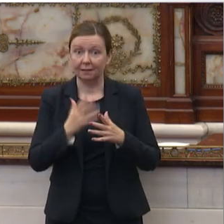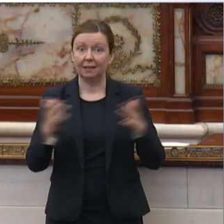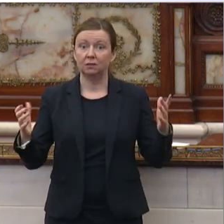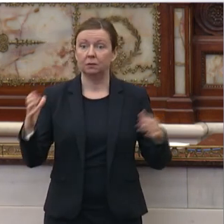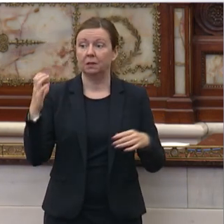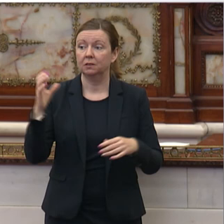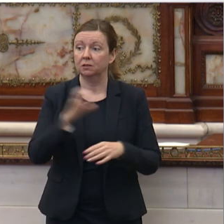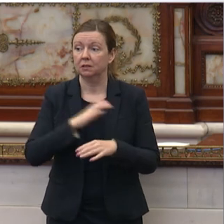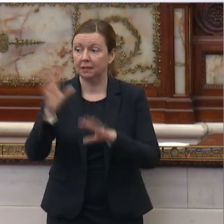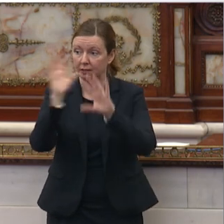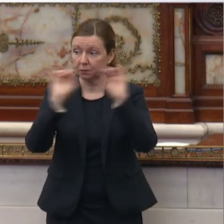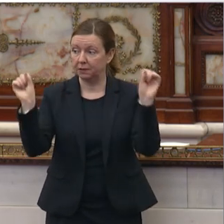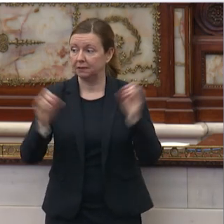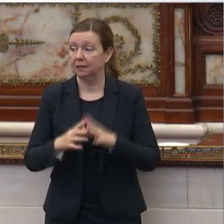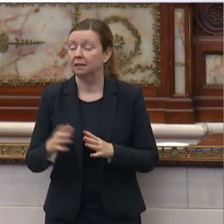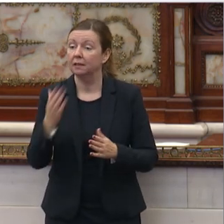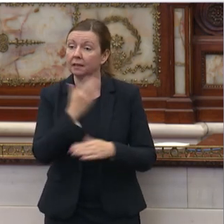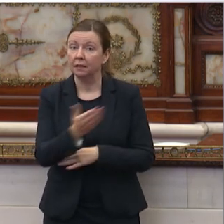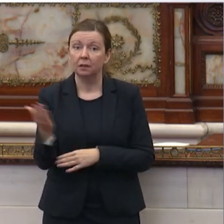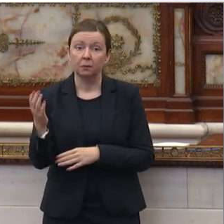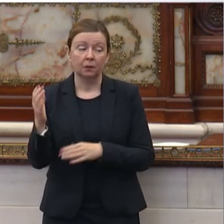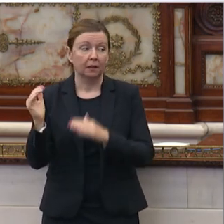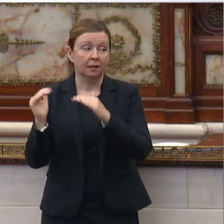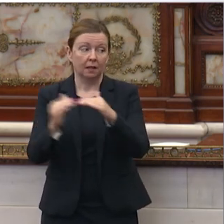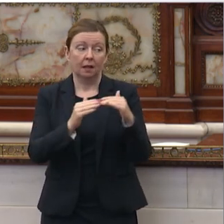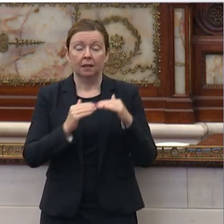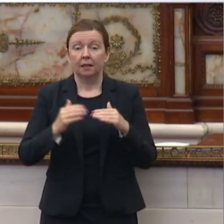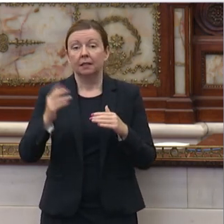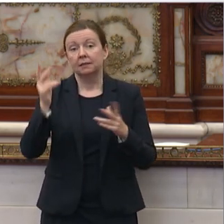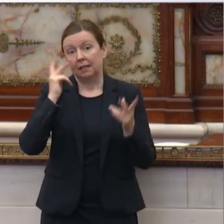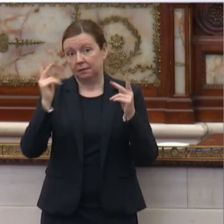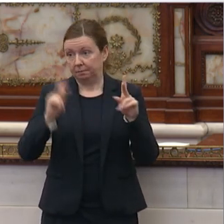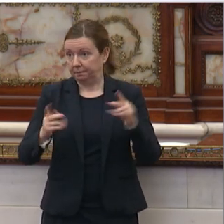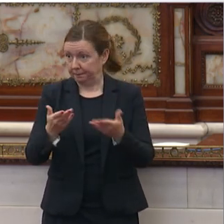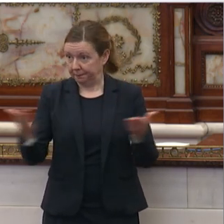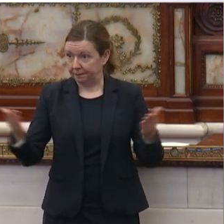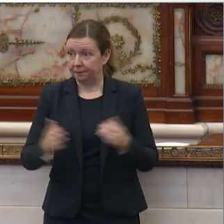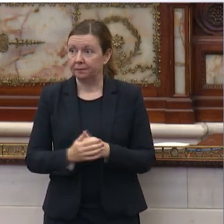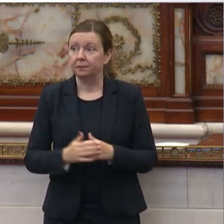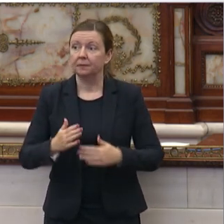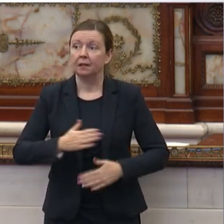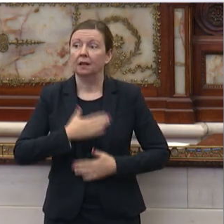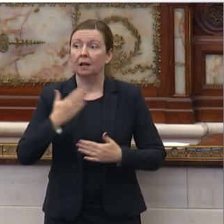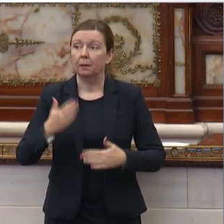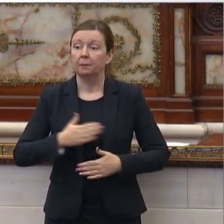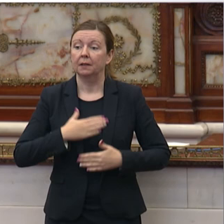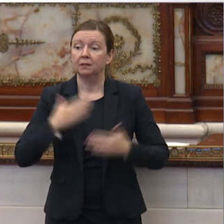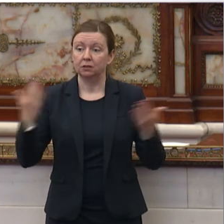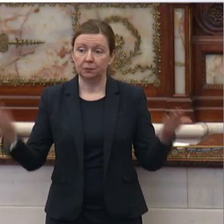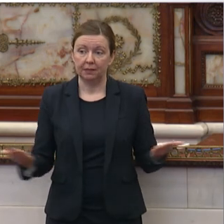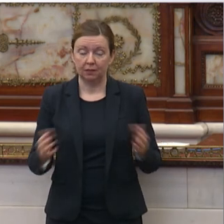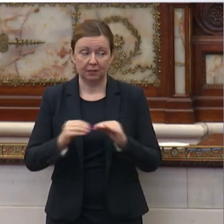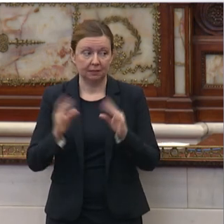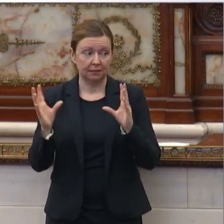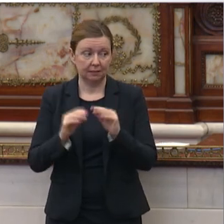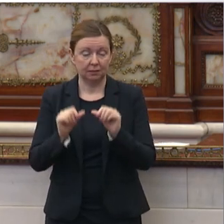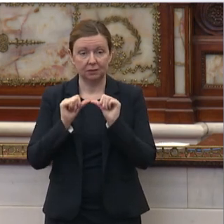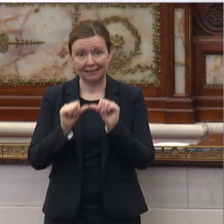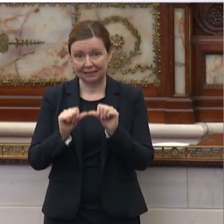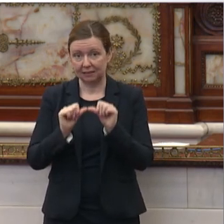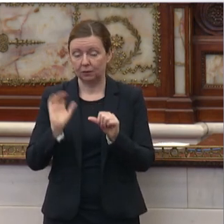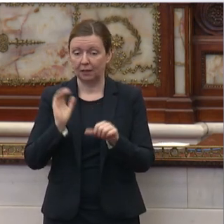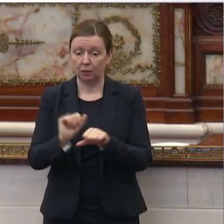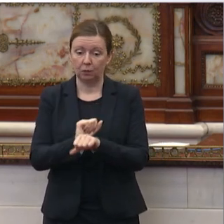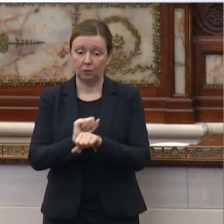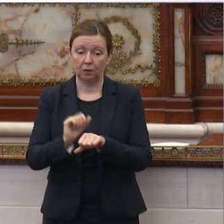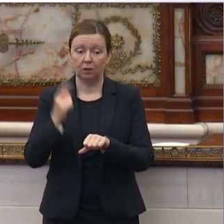Council President. Good morning, colleagues and the viewing public. It's a pleasure to be back in session, continuing our work